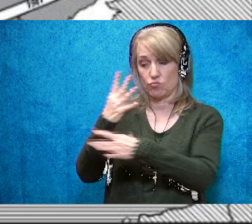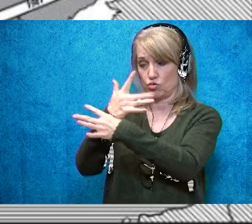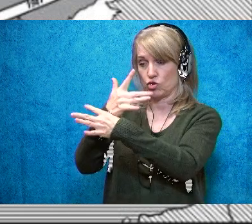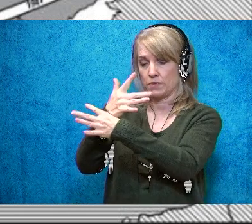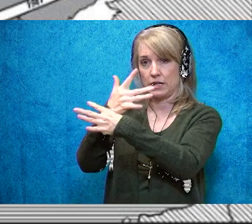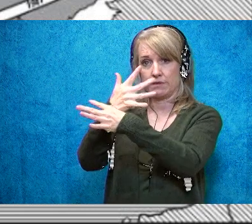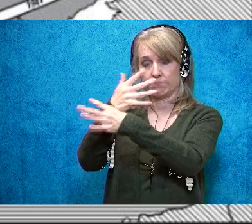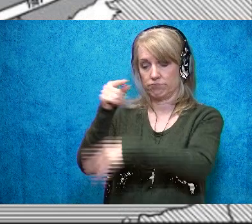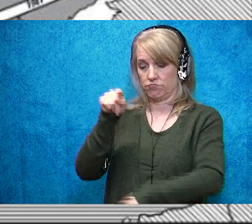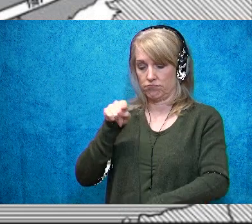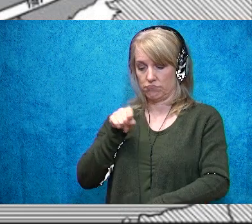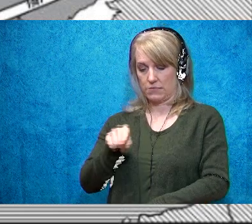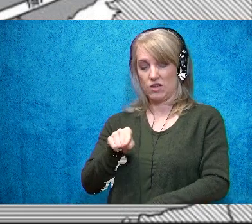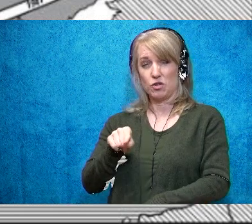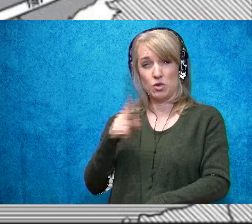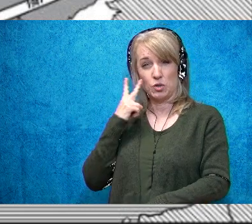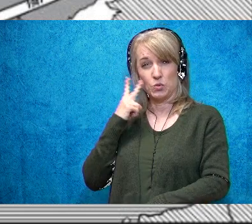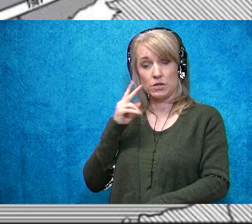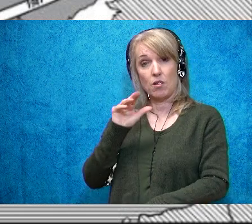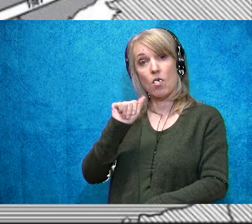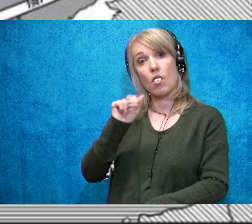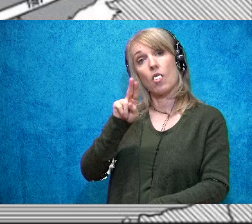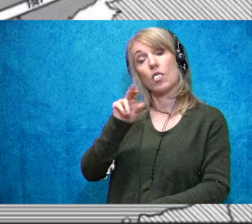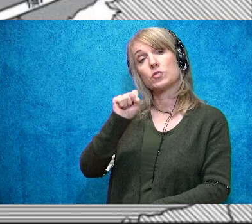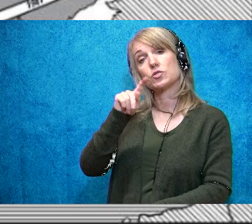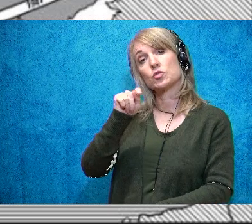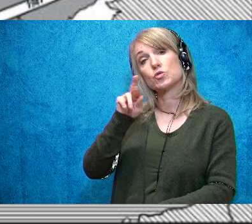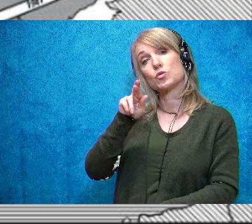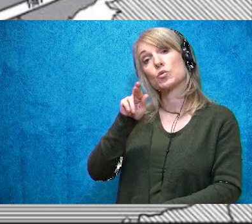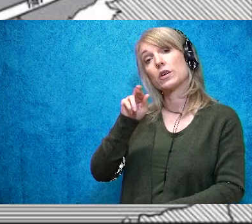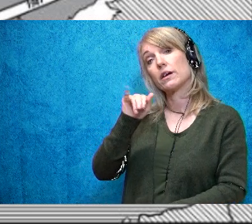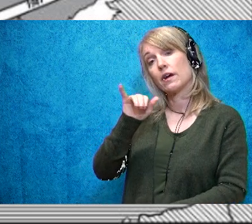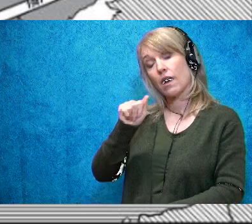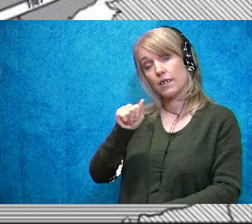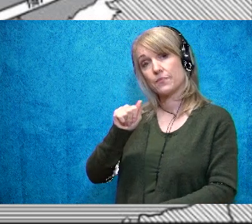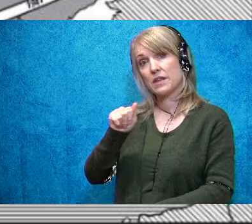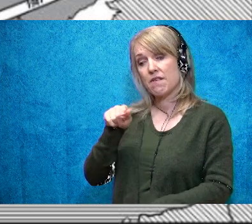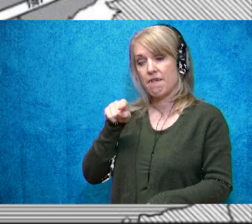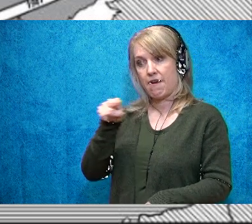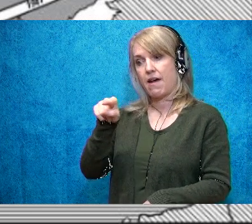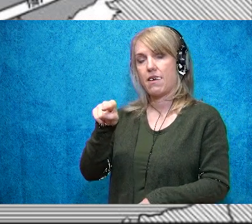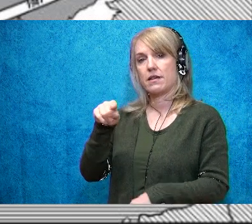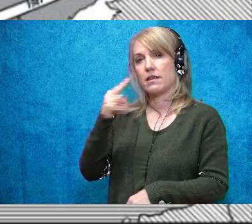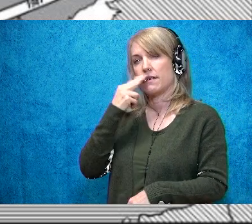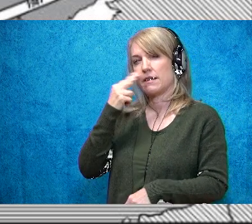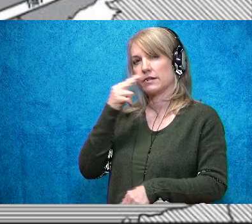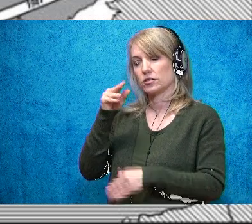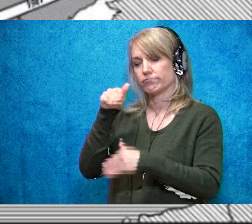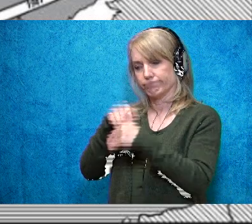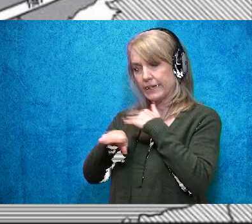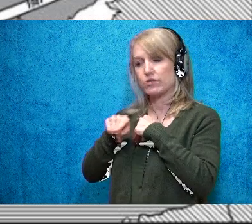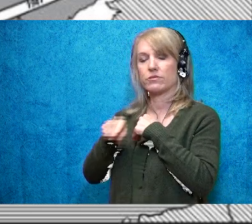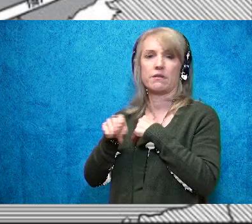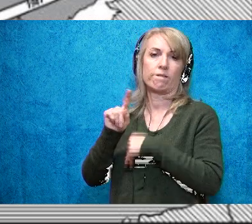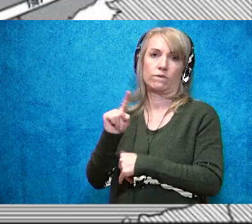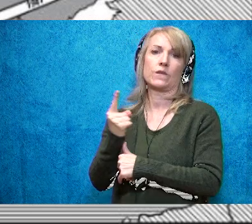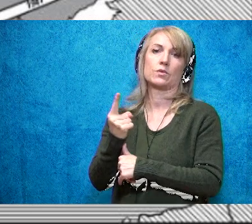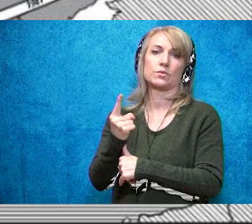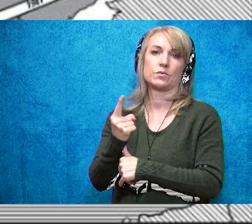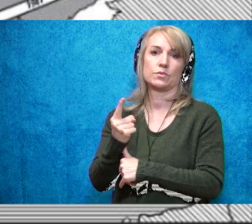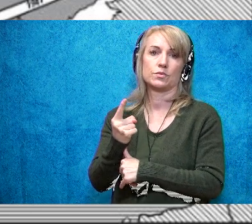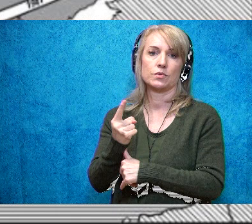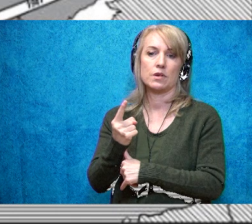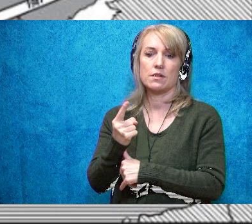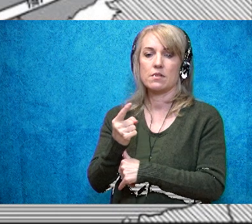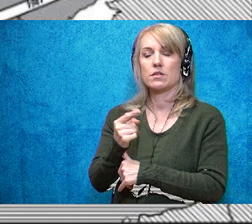Austria. So as he's beginning to invade, he invades Austria first, and here's his mentality.